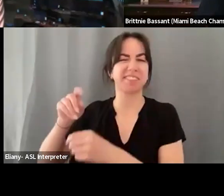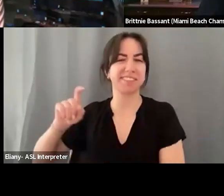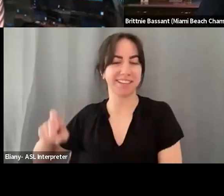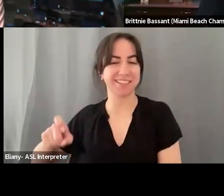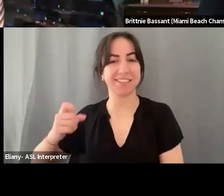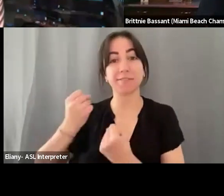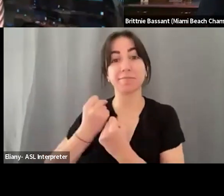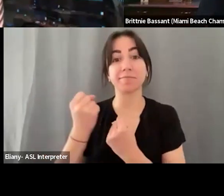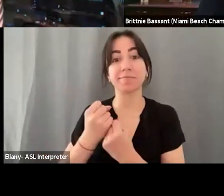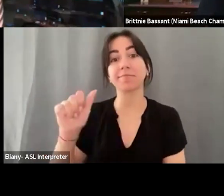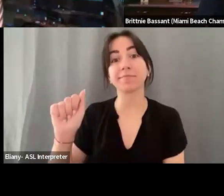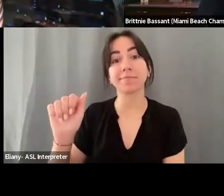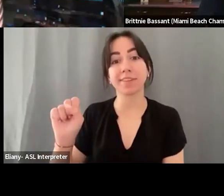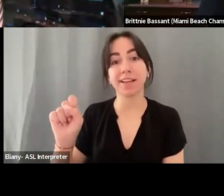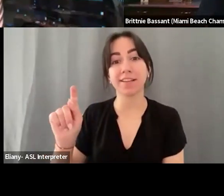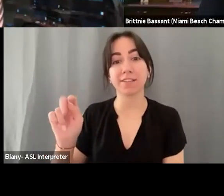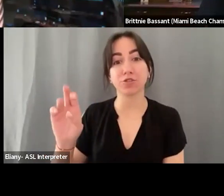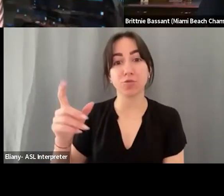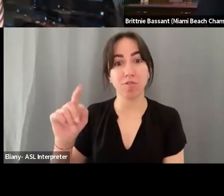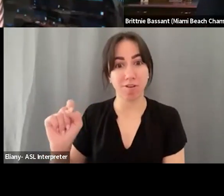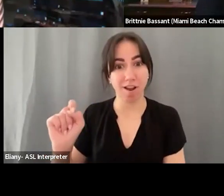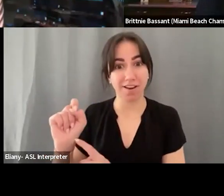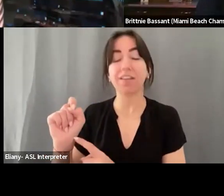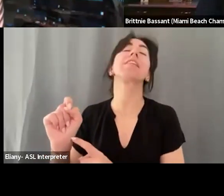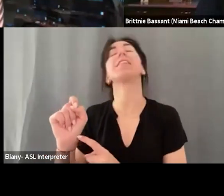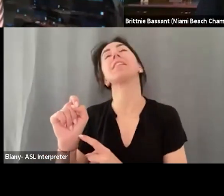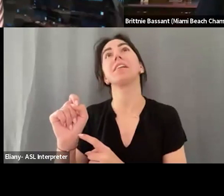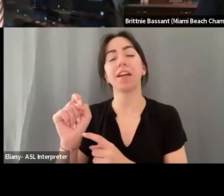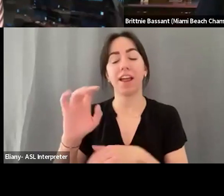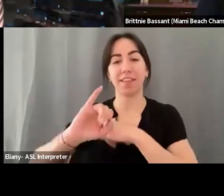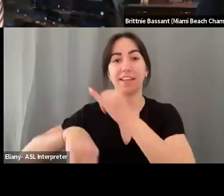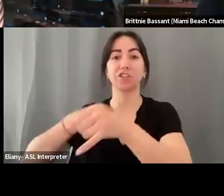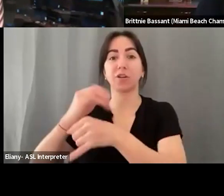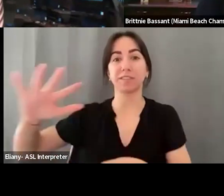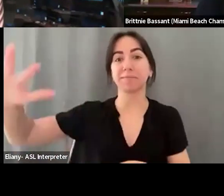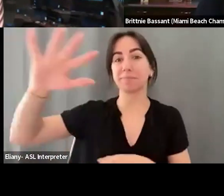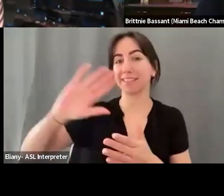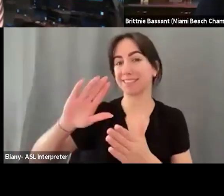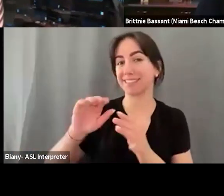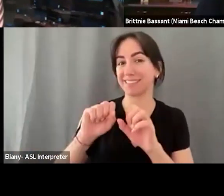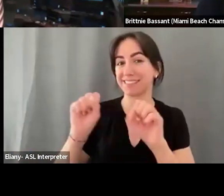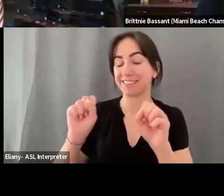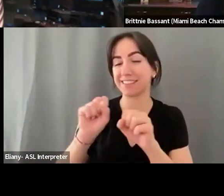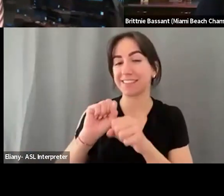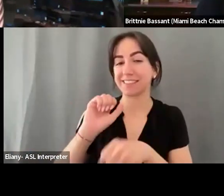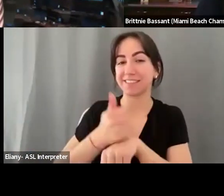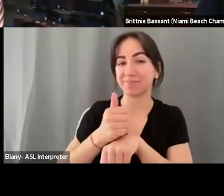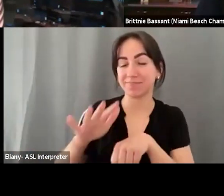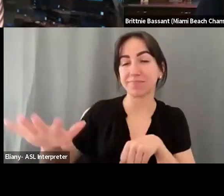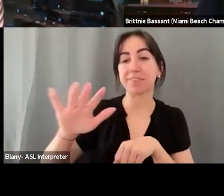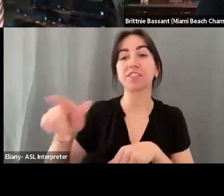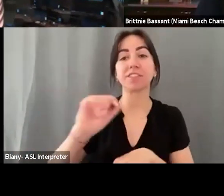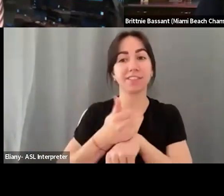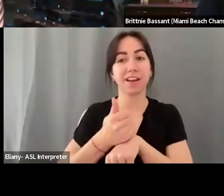supporting astronauts on board the International Space Station. She has also supported 20 space shuttle